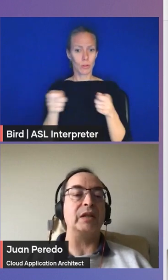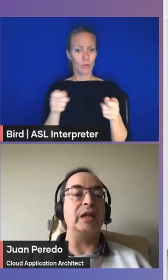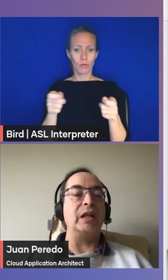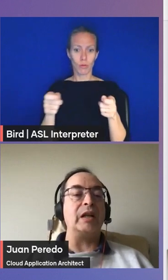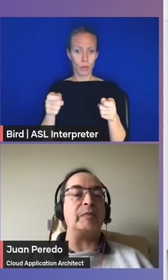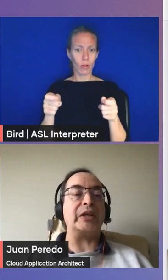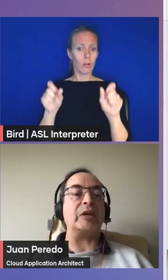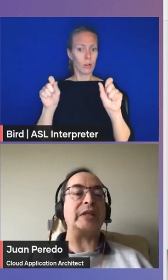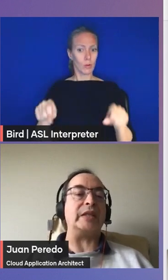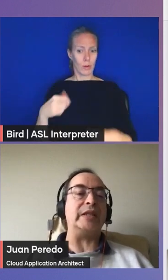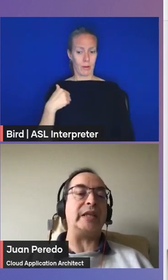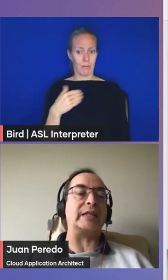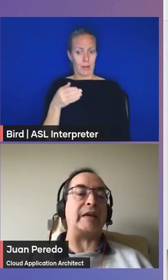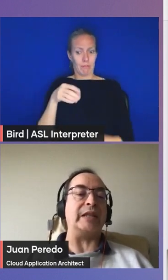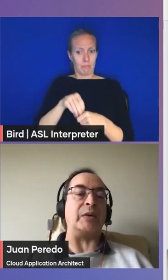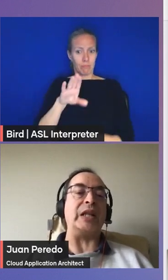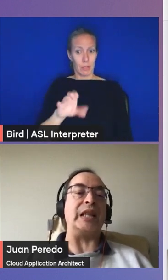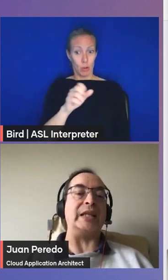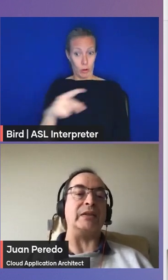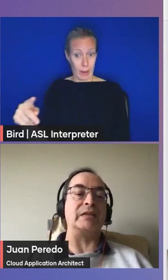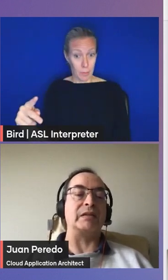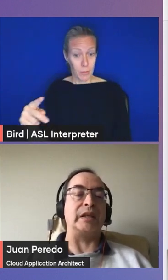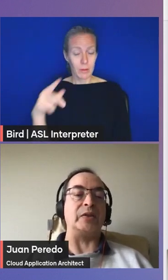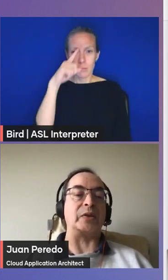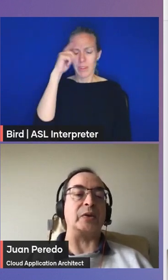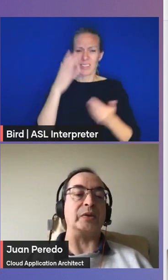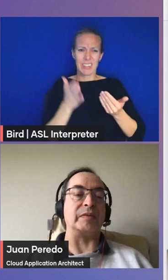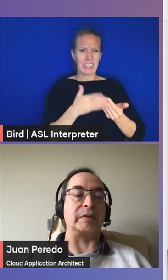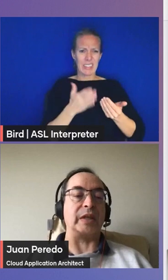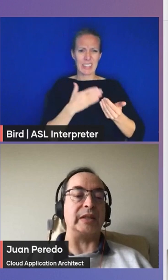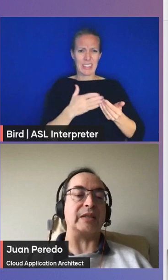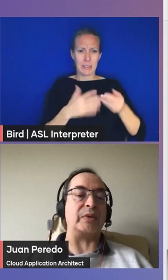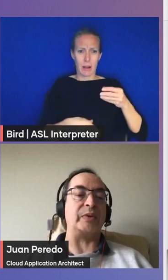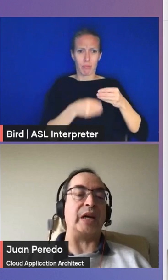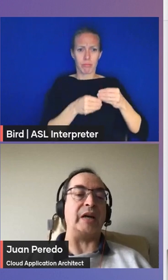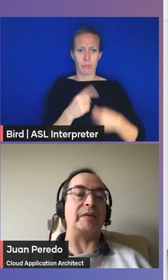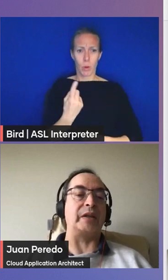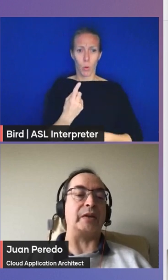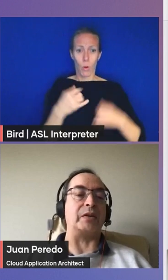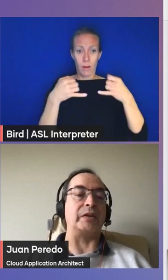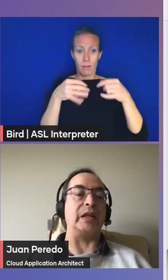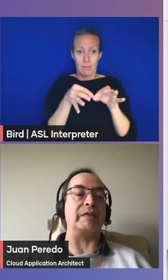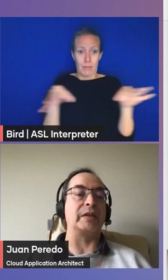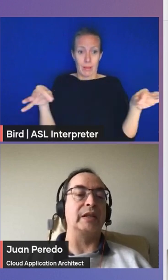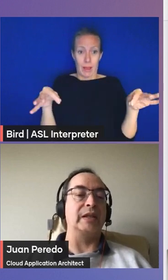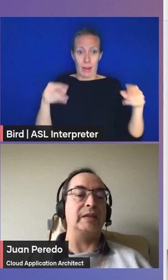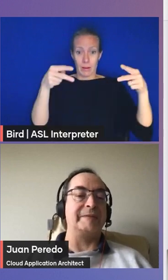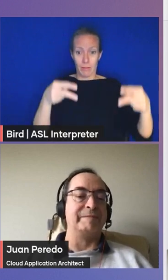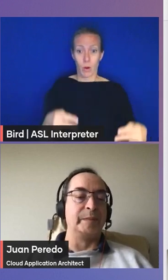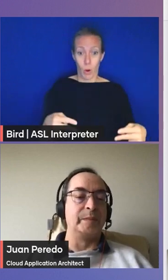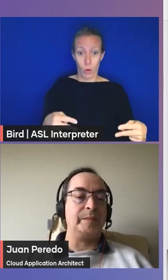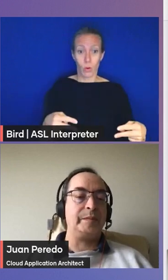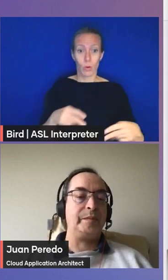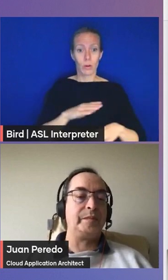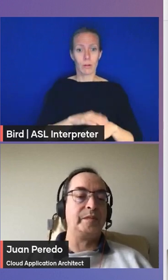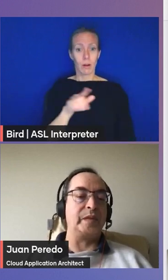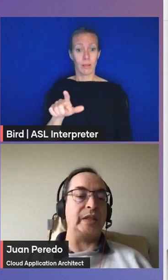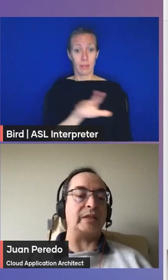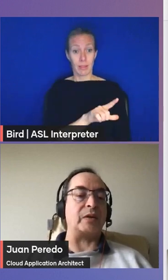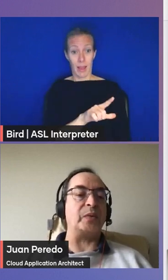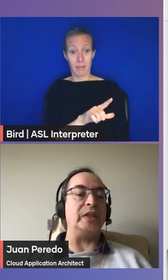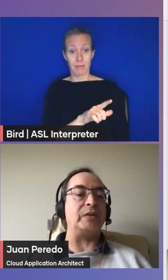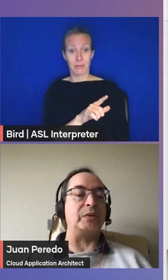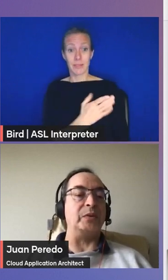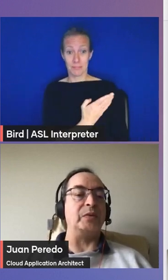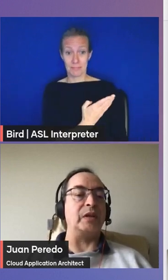application, becomes as easy as having a one-liner in your code. And that's what we have here on the left. This